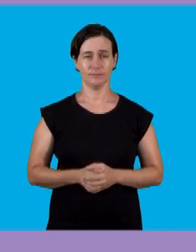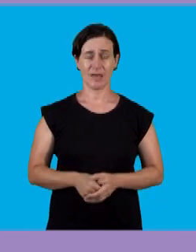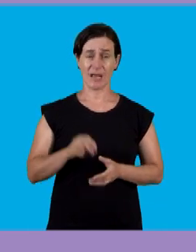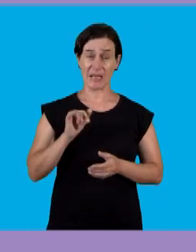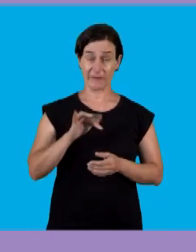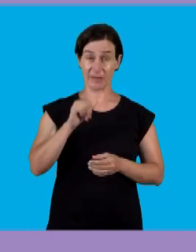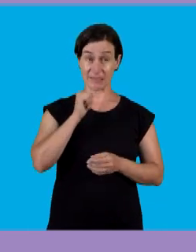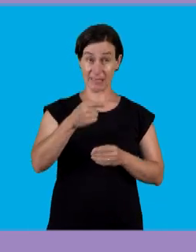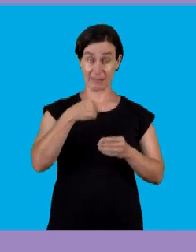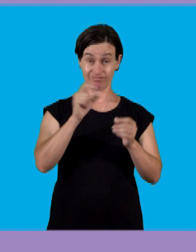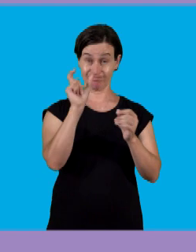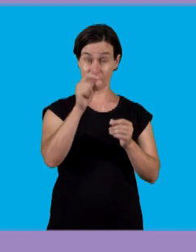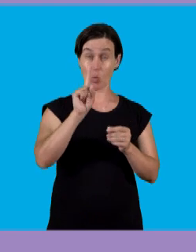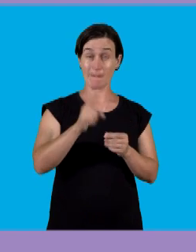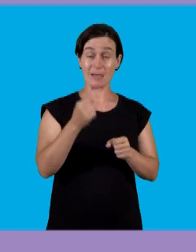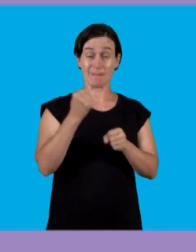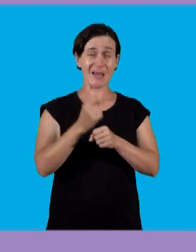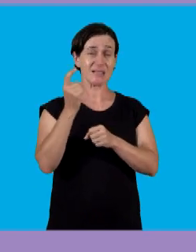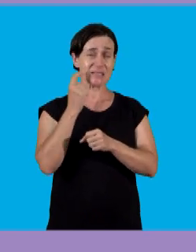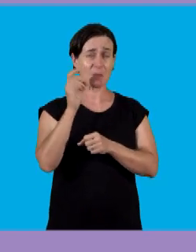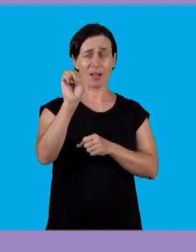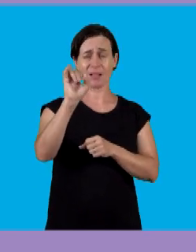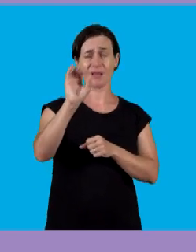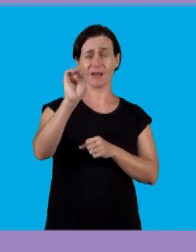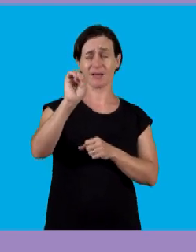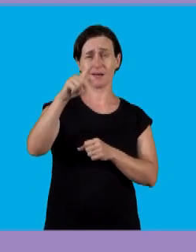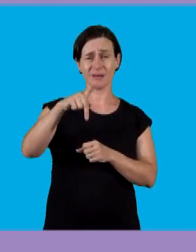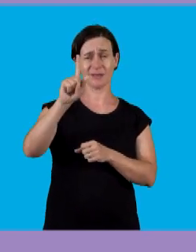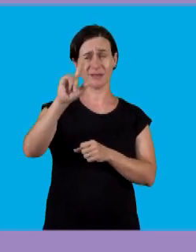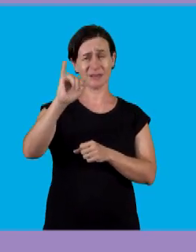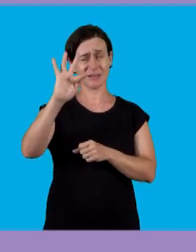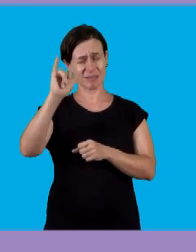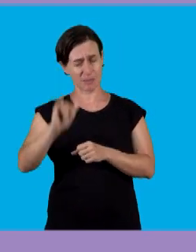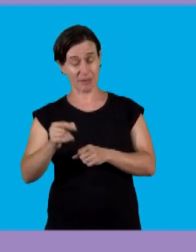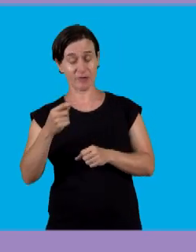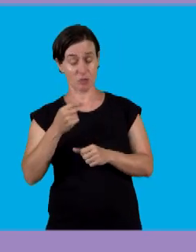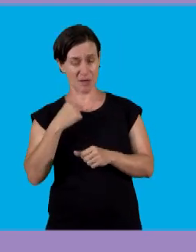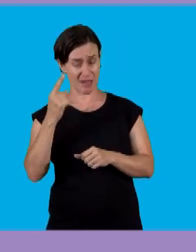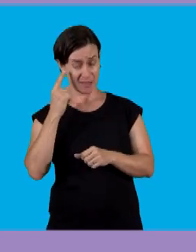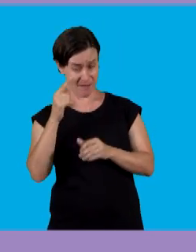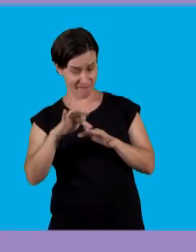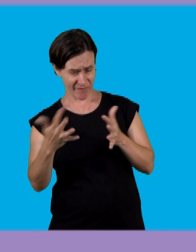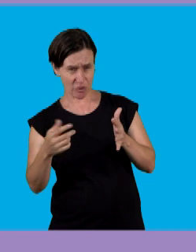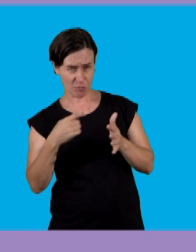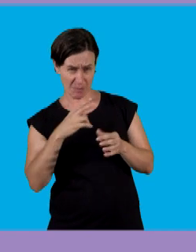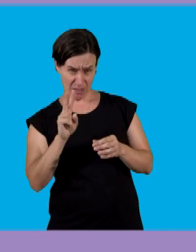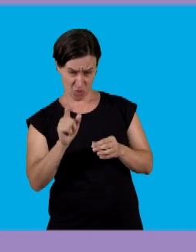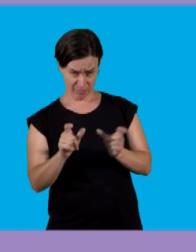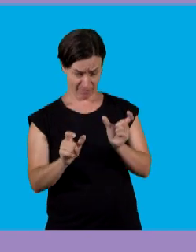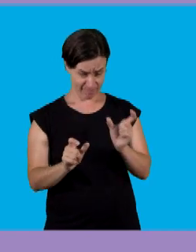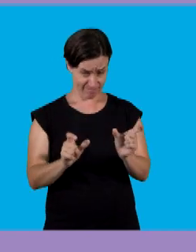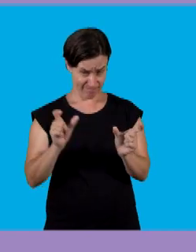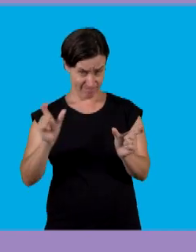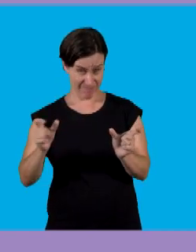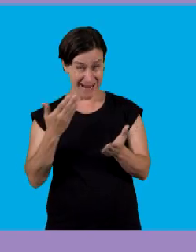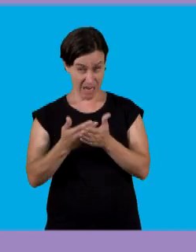to simplify. So when we get to the final stages here, we need to check if these two terms are like terms or not, because if they